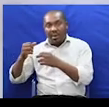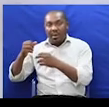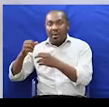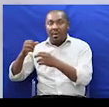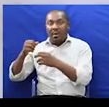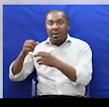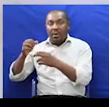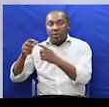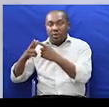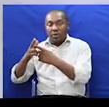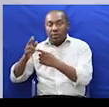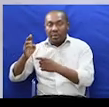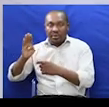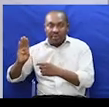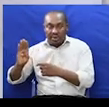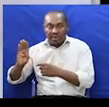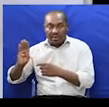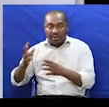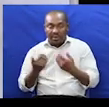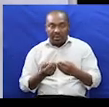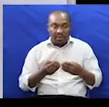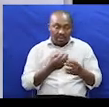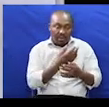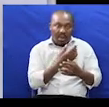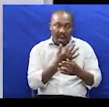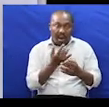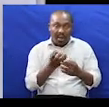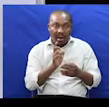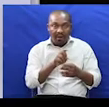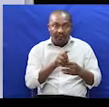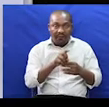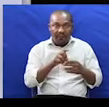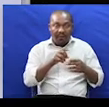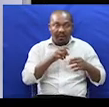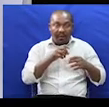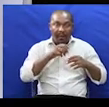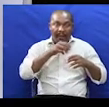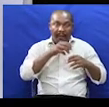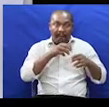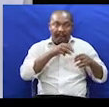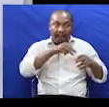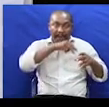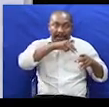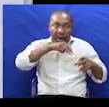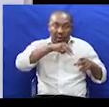number of moles will be given by molarity of A times the volume of A. Call it the first